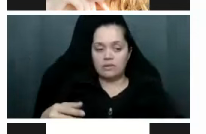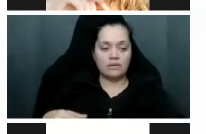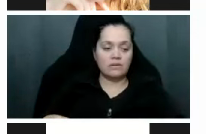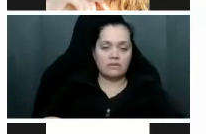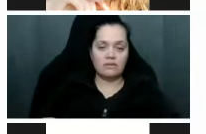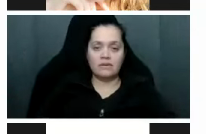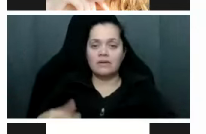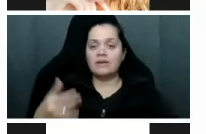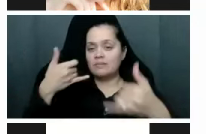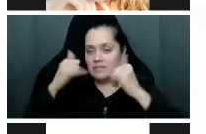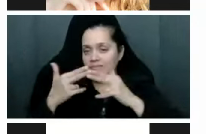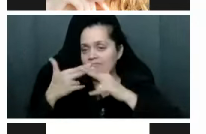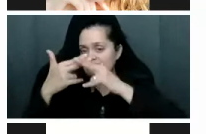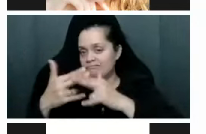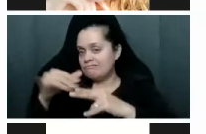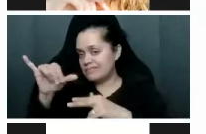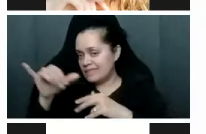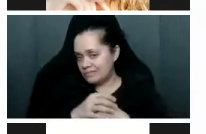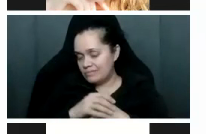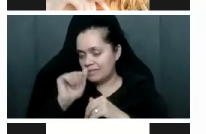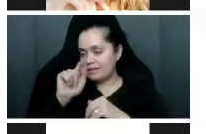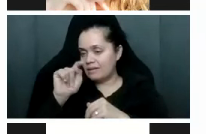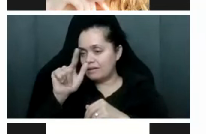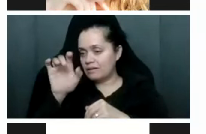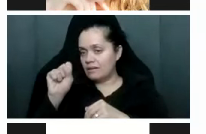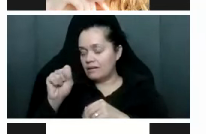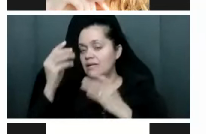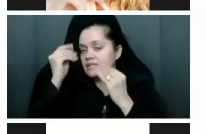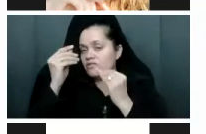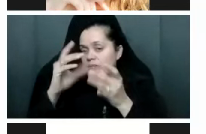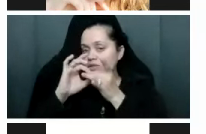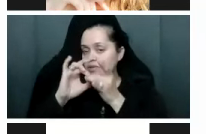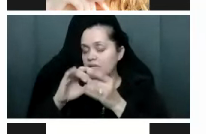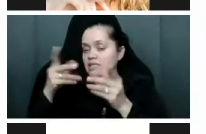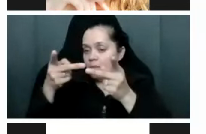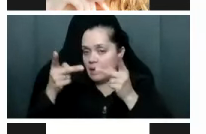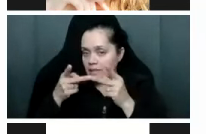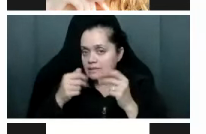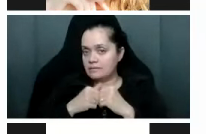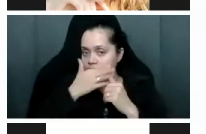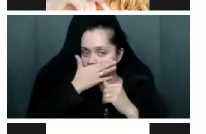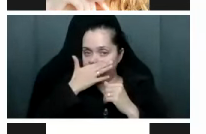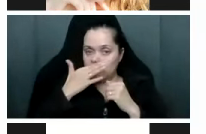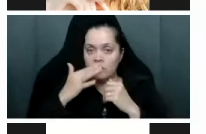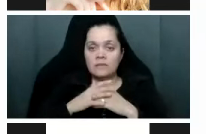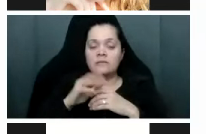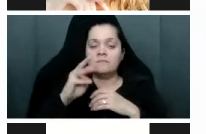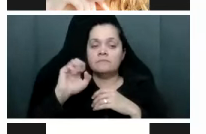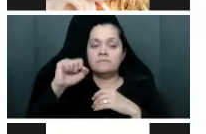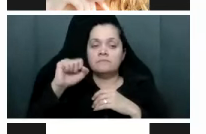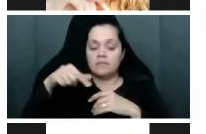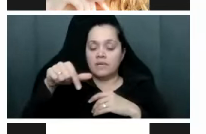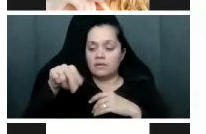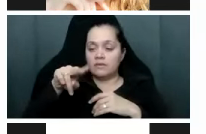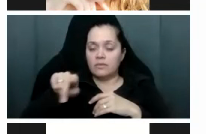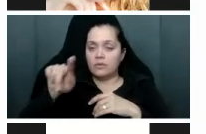atlas exercise. It's information about places. Map quiz tip.